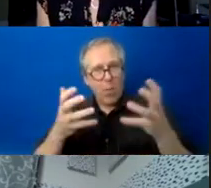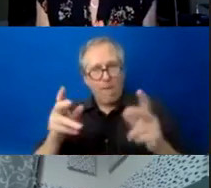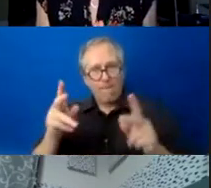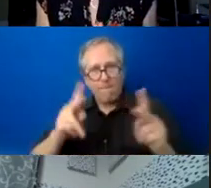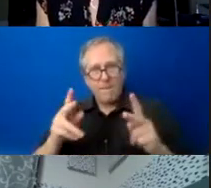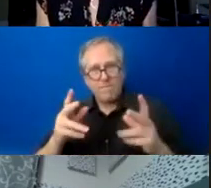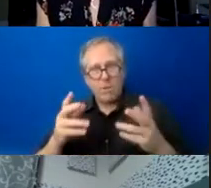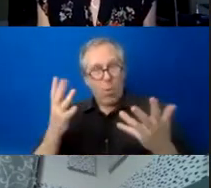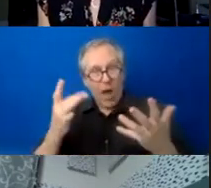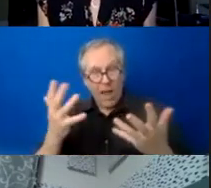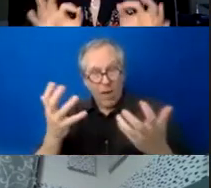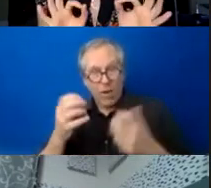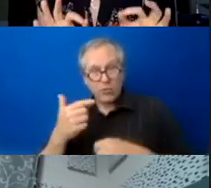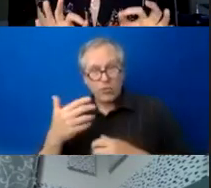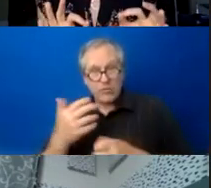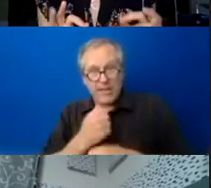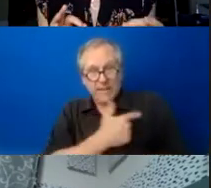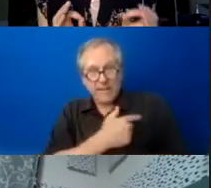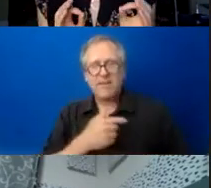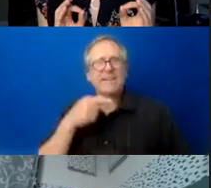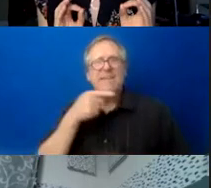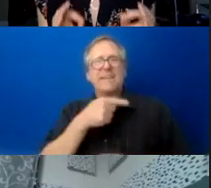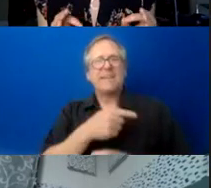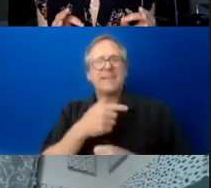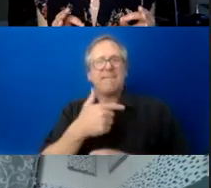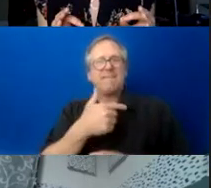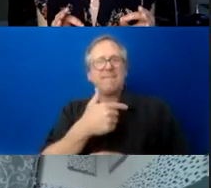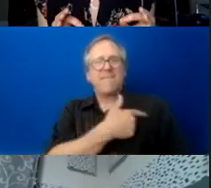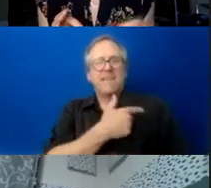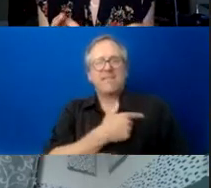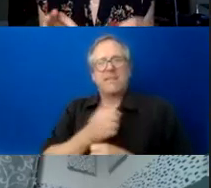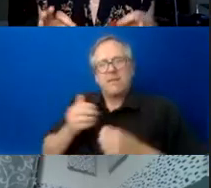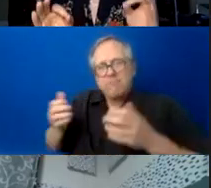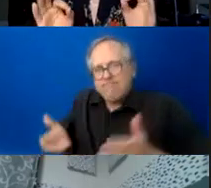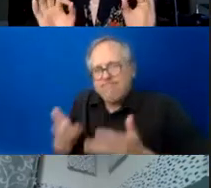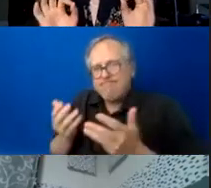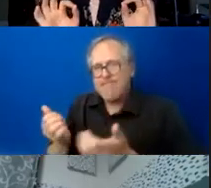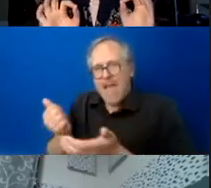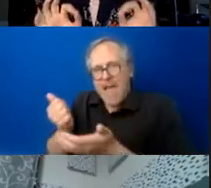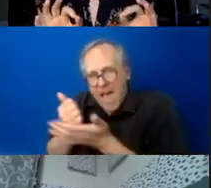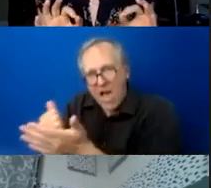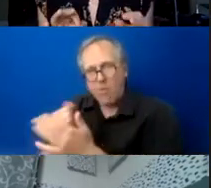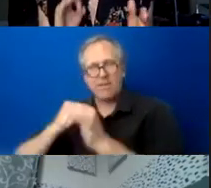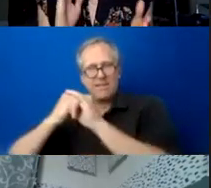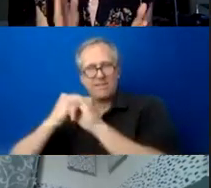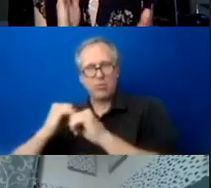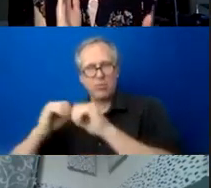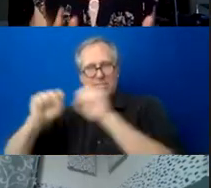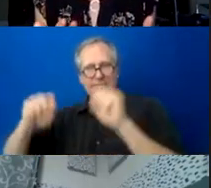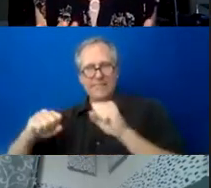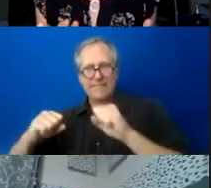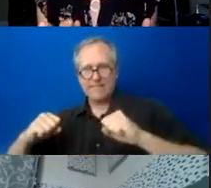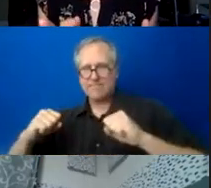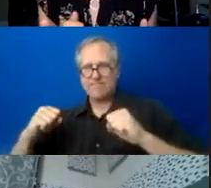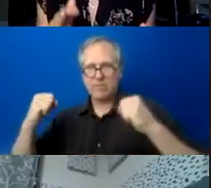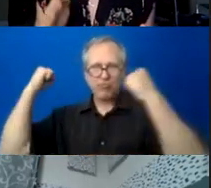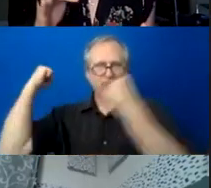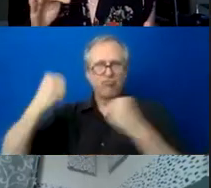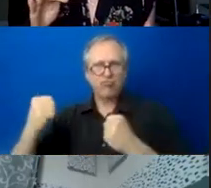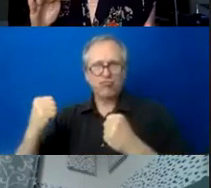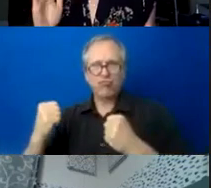get, is that it's really like preparing your immune system to be like super